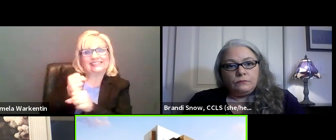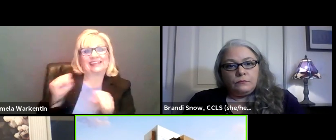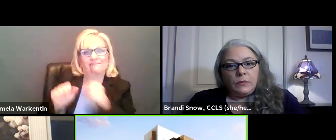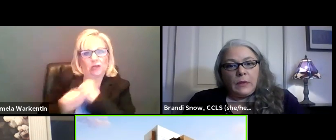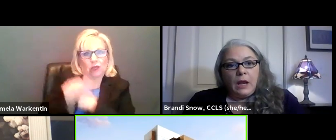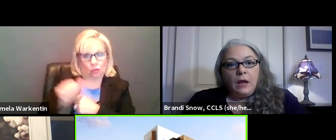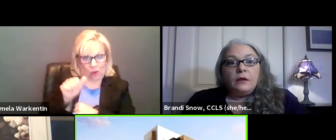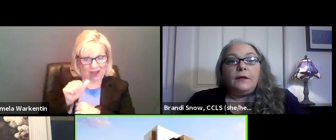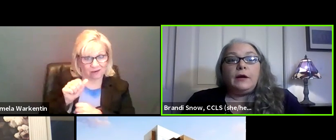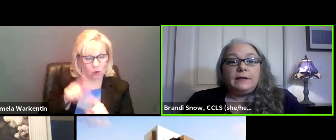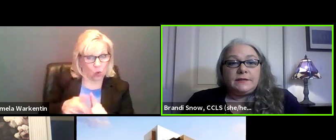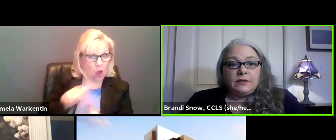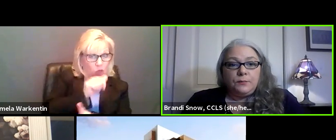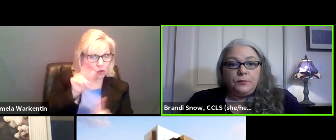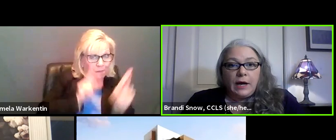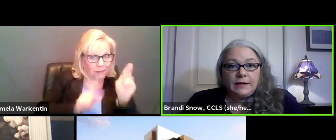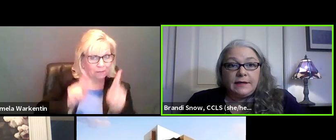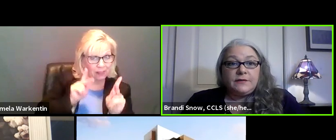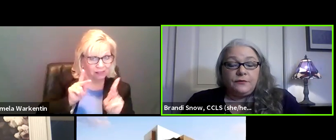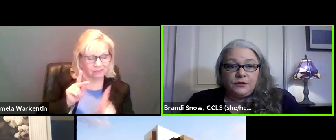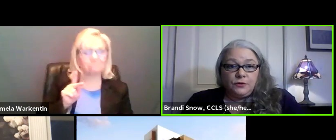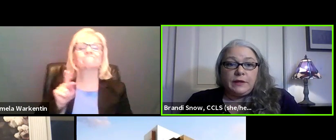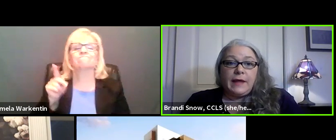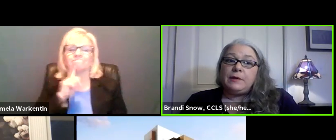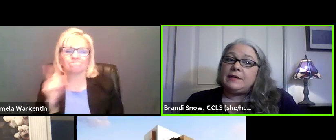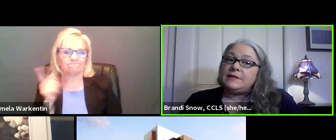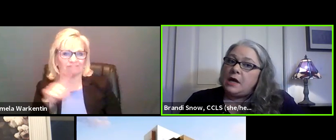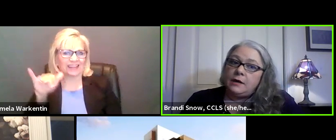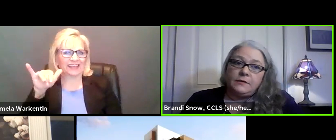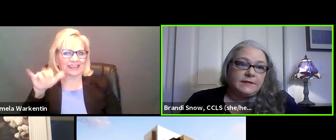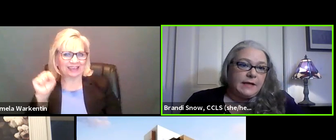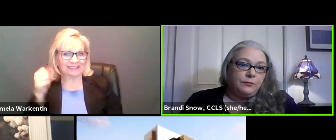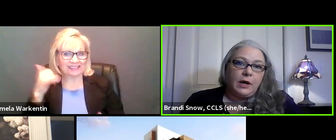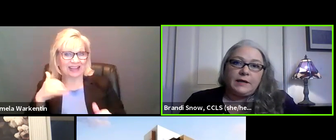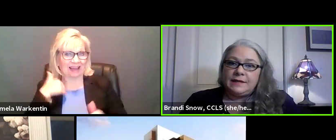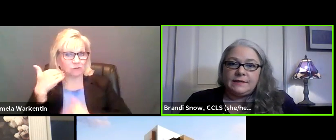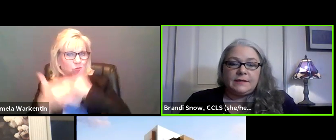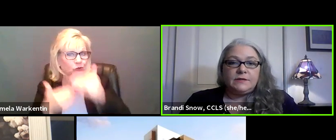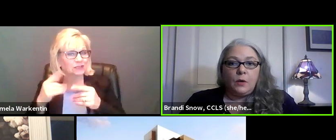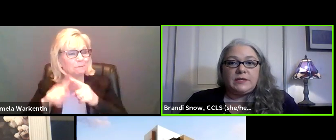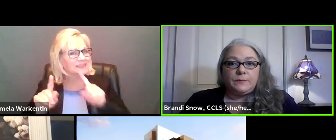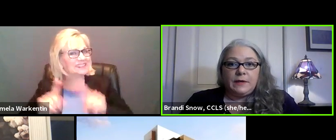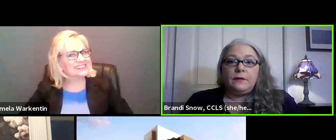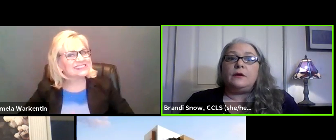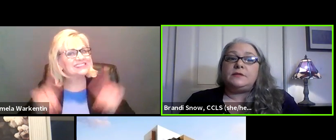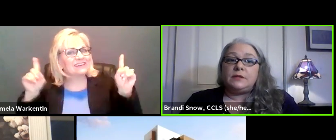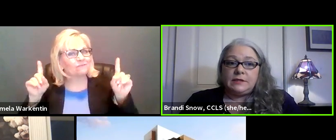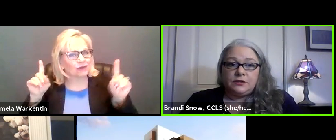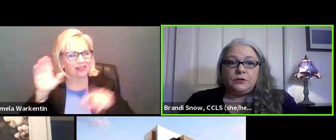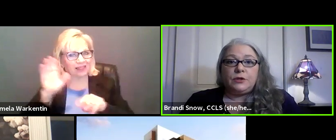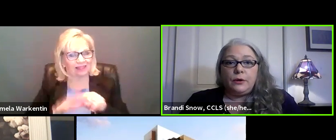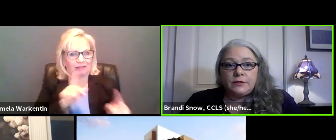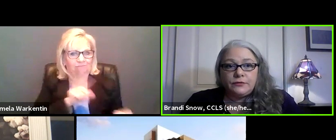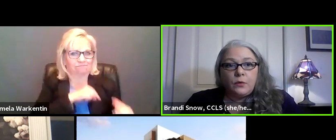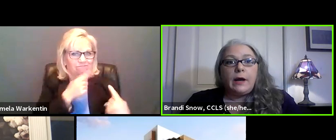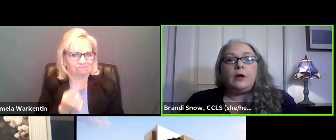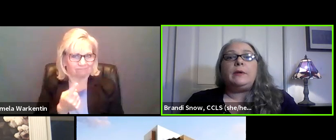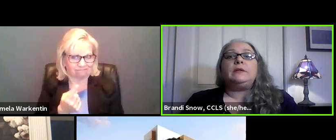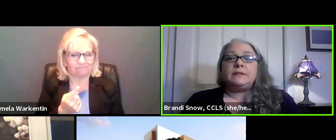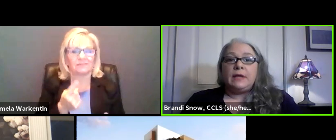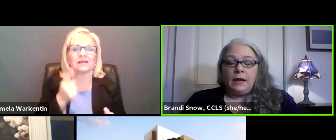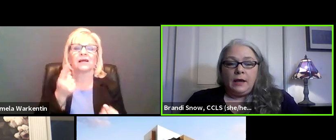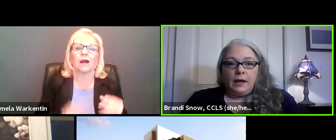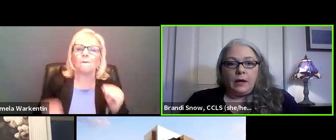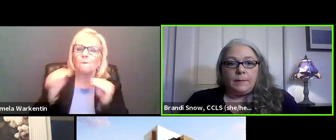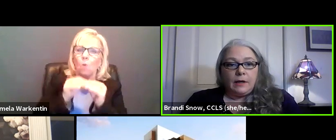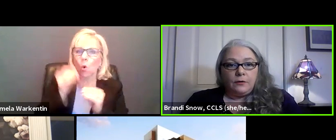others. There is still a process for doing that, but it's not the same process as it's always been. There are still additional notice